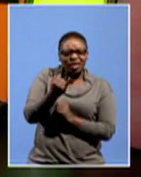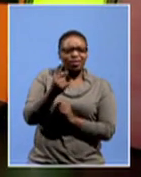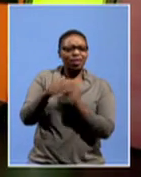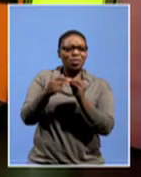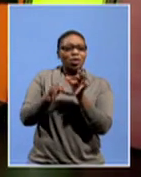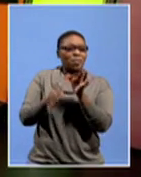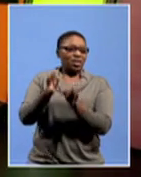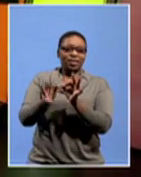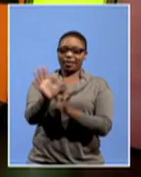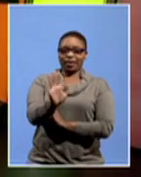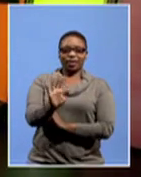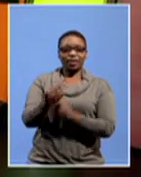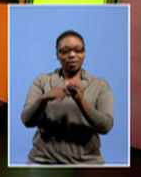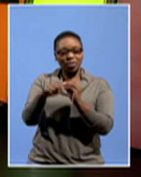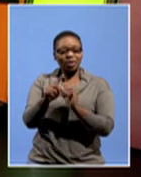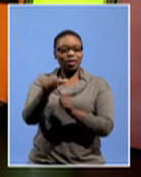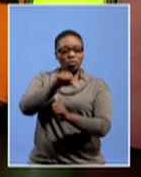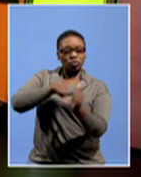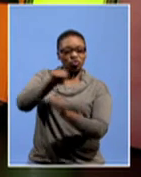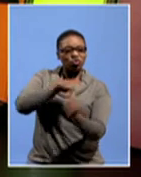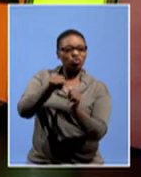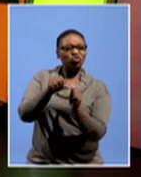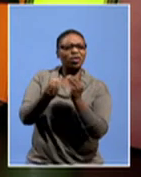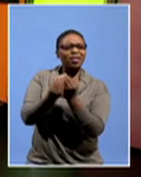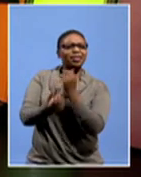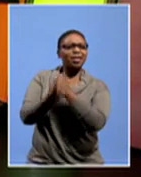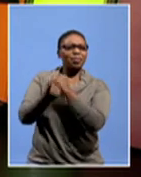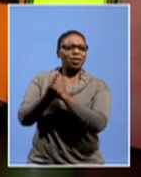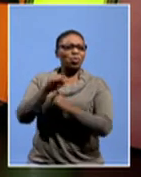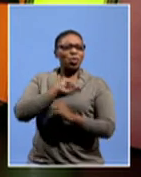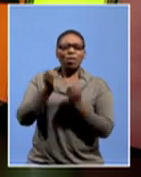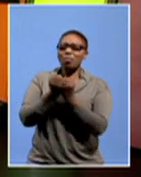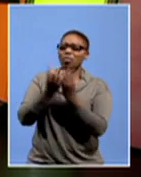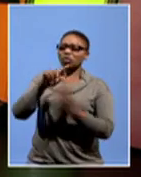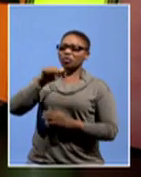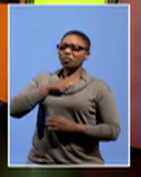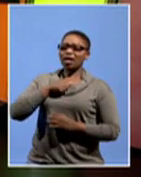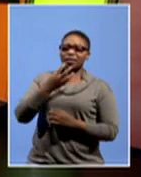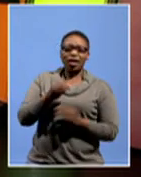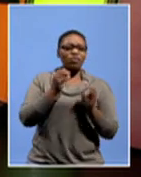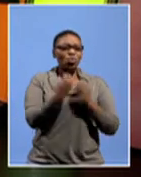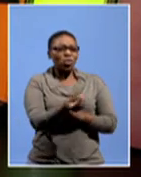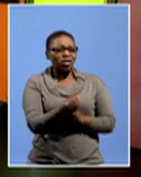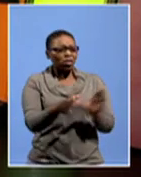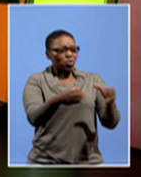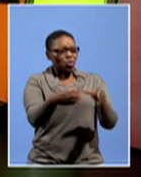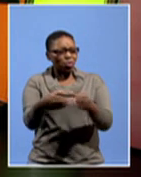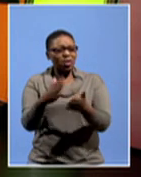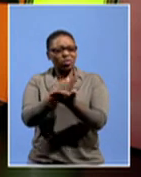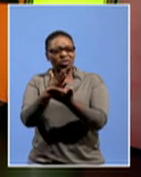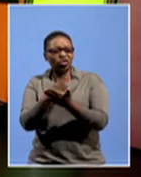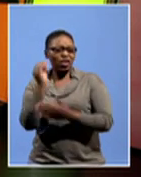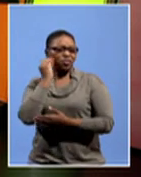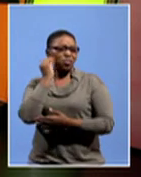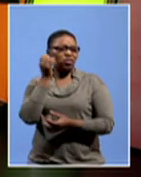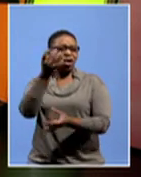it's really about the social fabric at the moment. Many of us are in WhatsApp groups, we're sharing information via Facebook, and quite often people